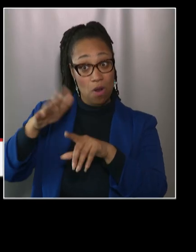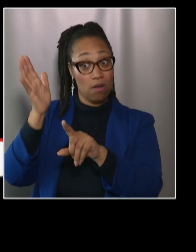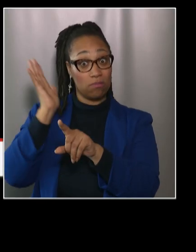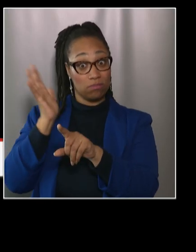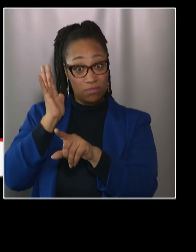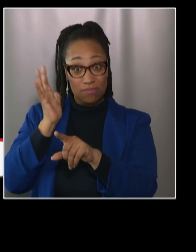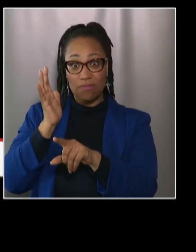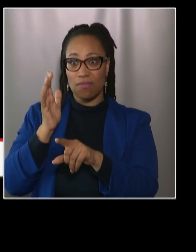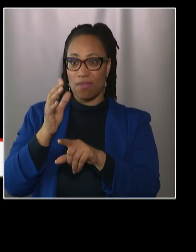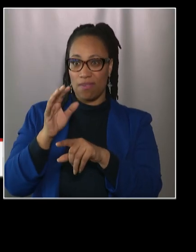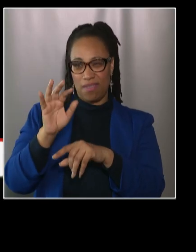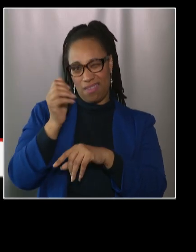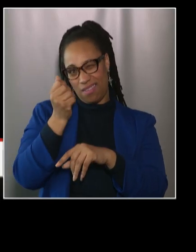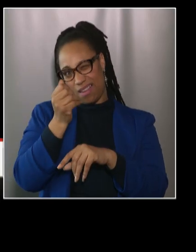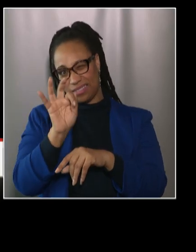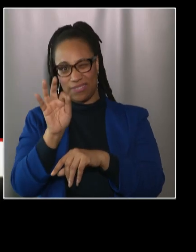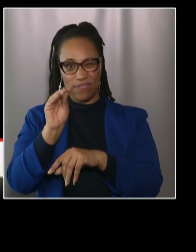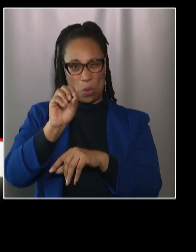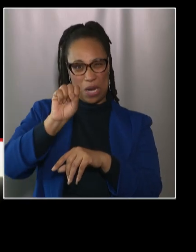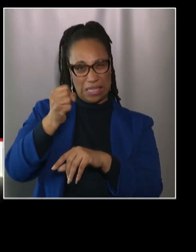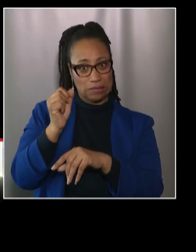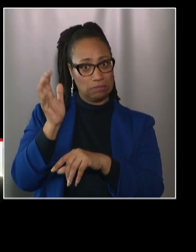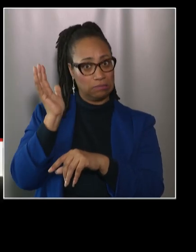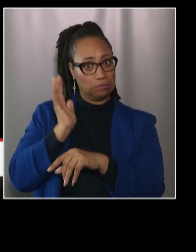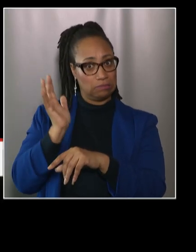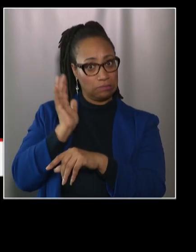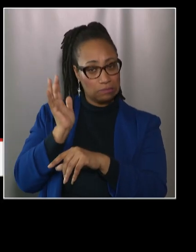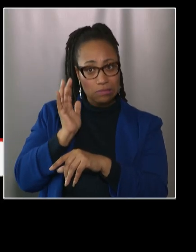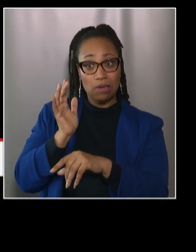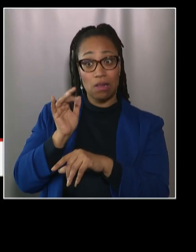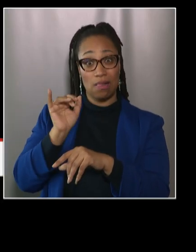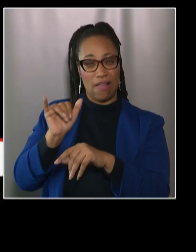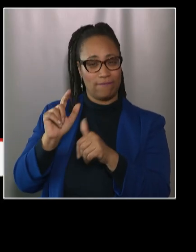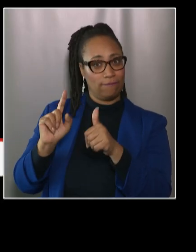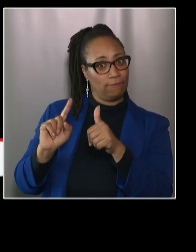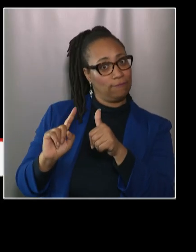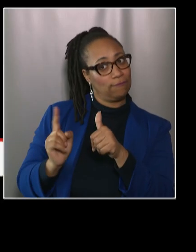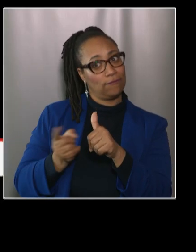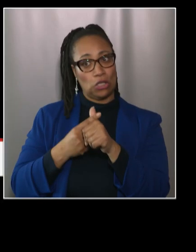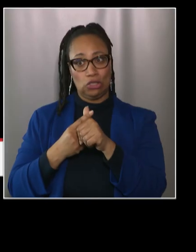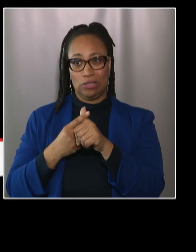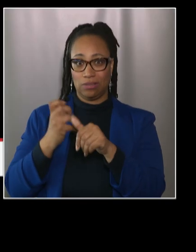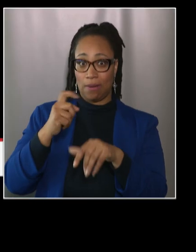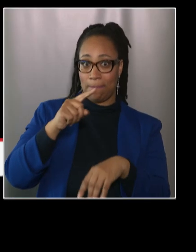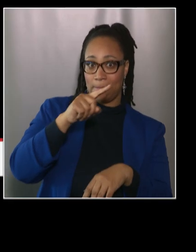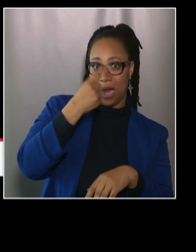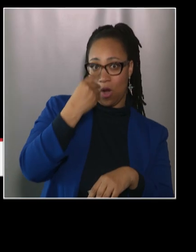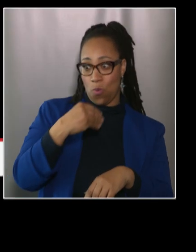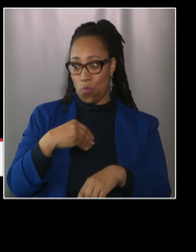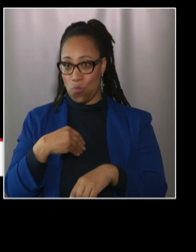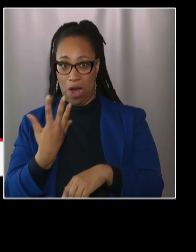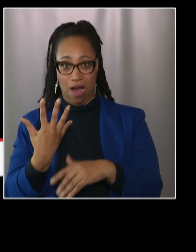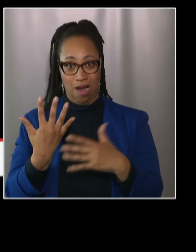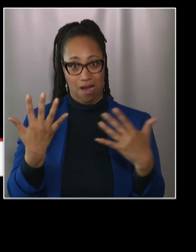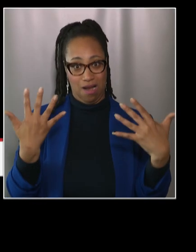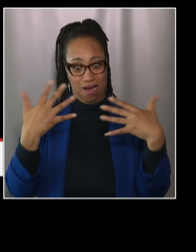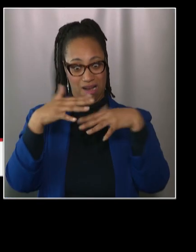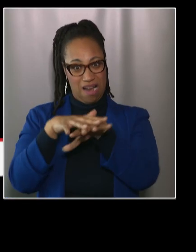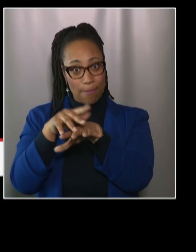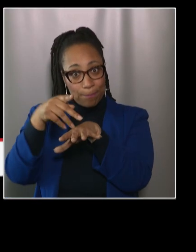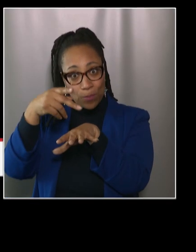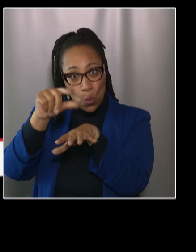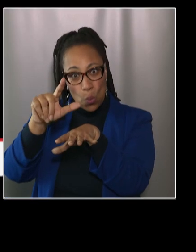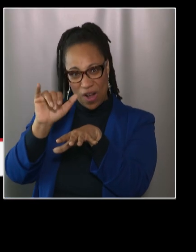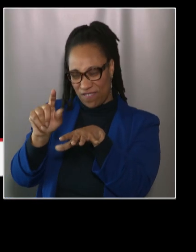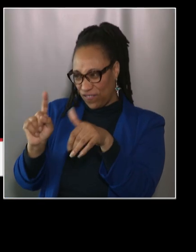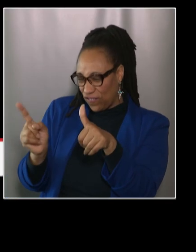modernization is estimated to be at approximately $15 million, and we will expand the pool footprint to